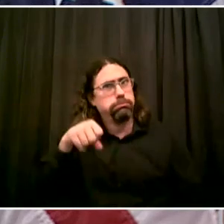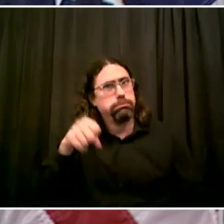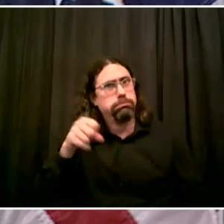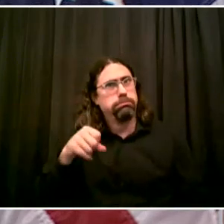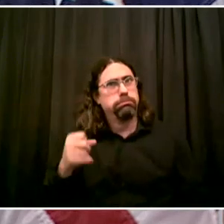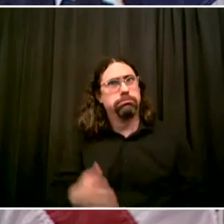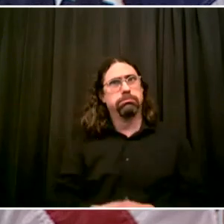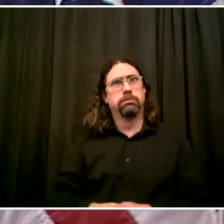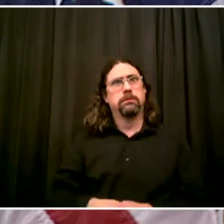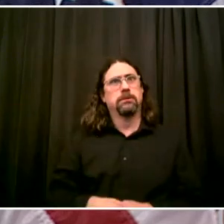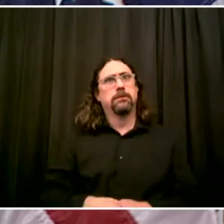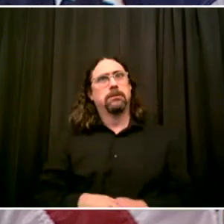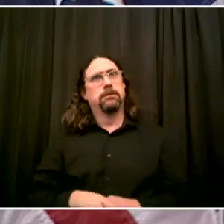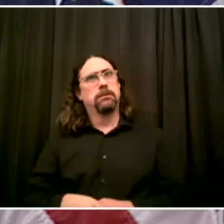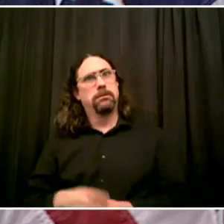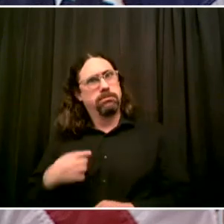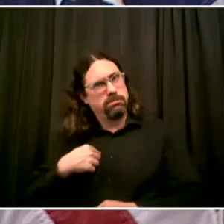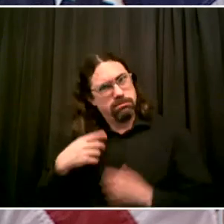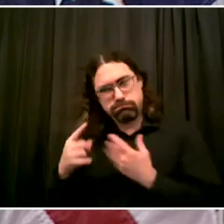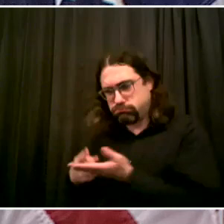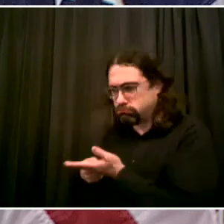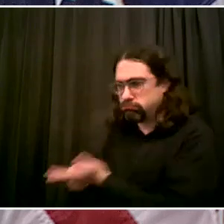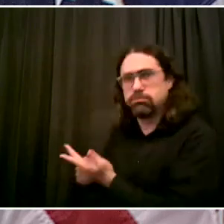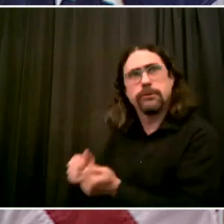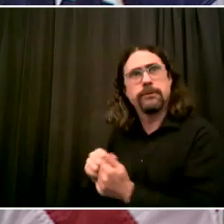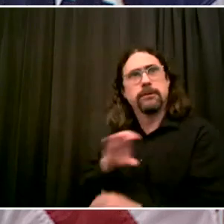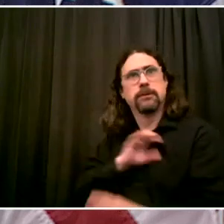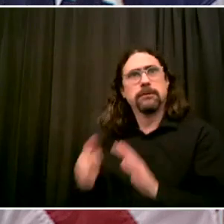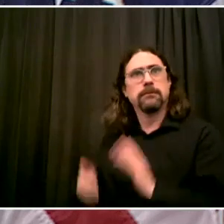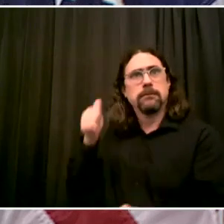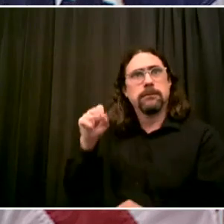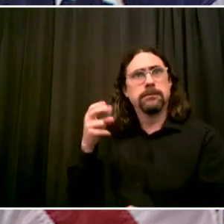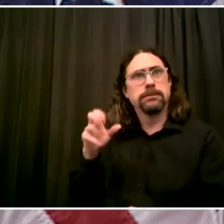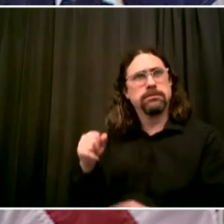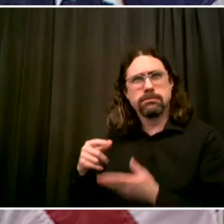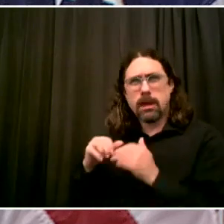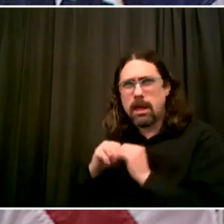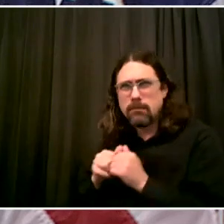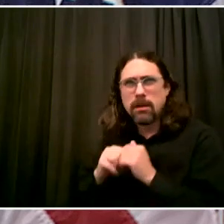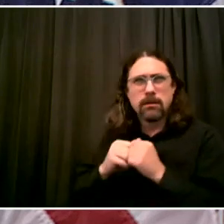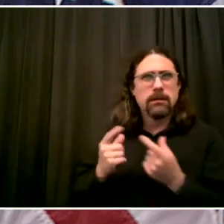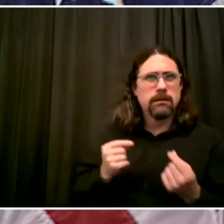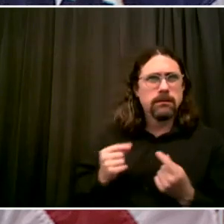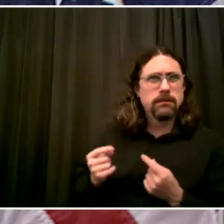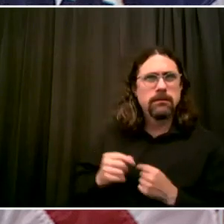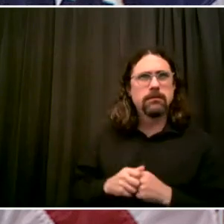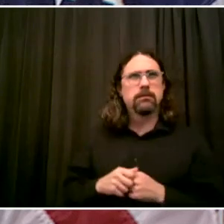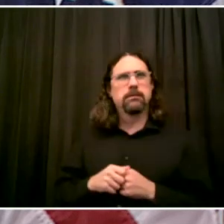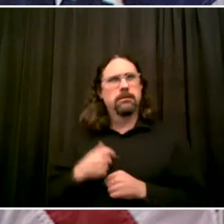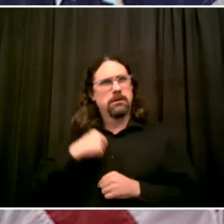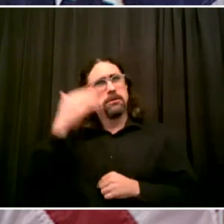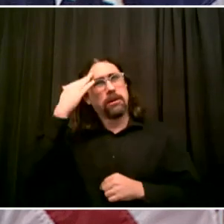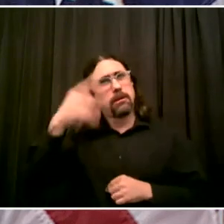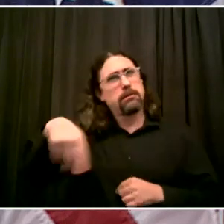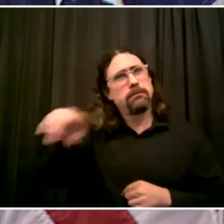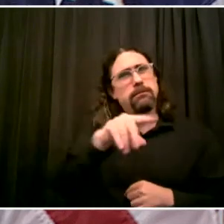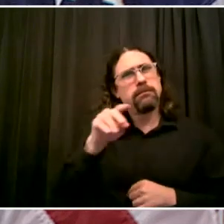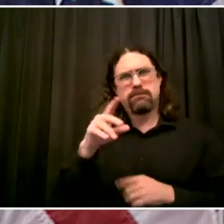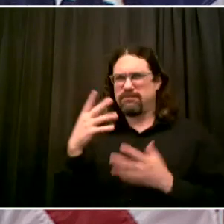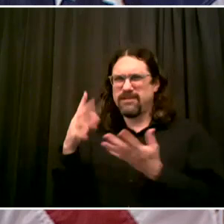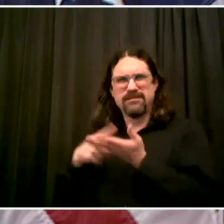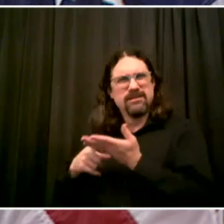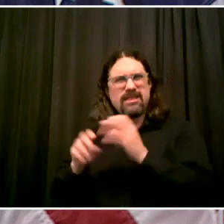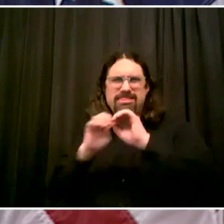this. If someone is there in a legal role, they need to be respected. So there's certainly things that we have to do better,